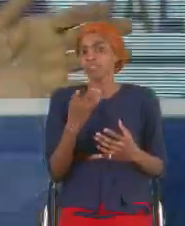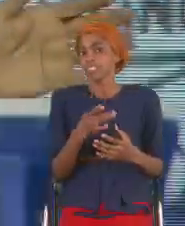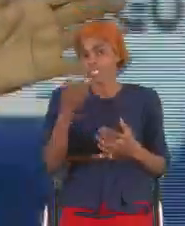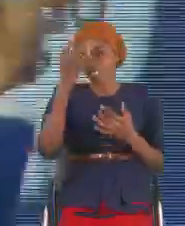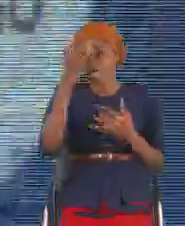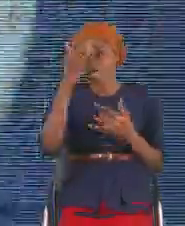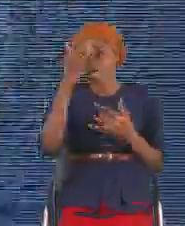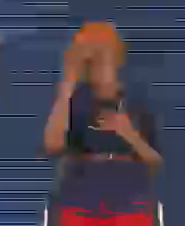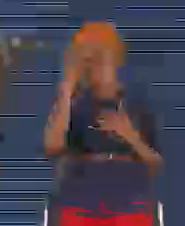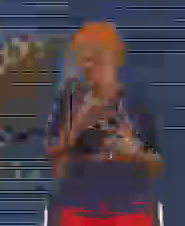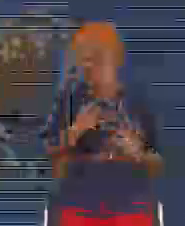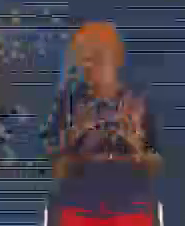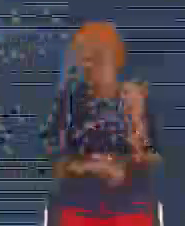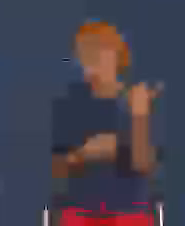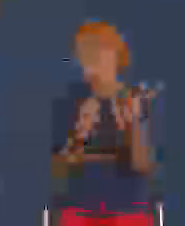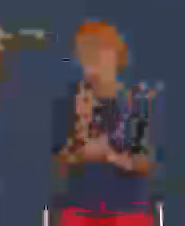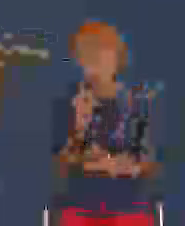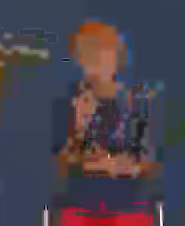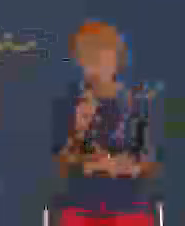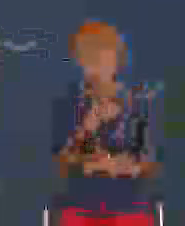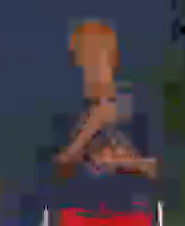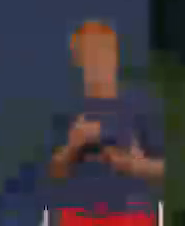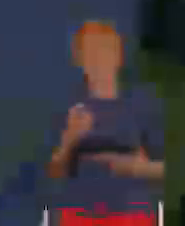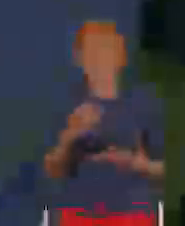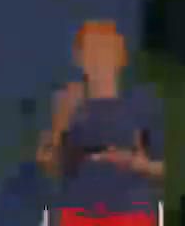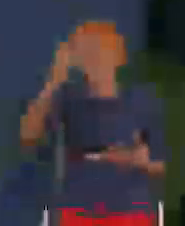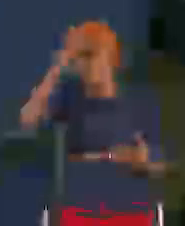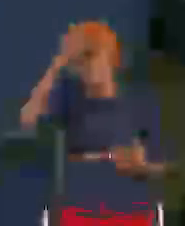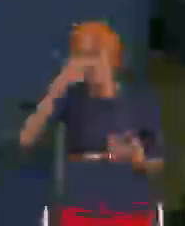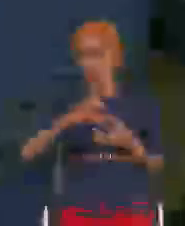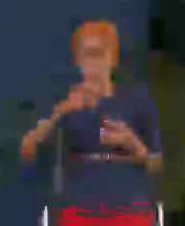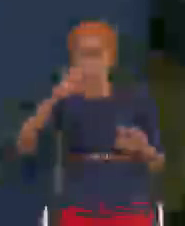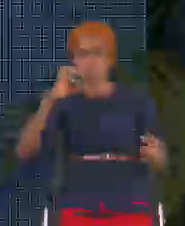and plagues, and of evil spirits, and